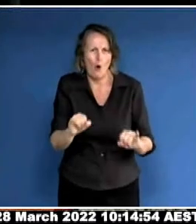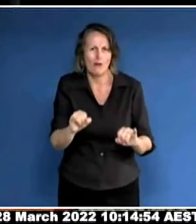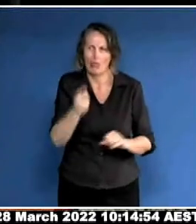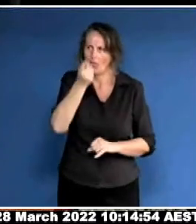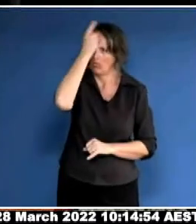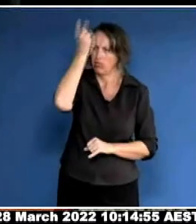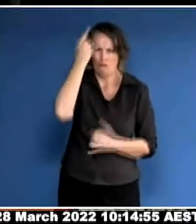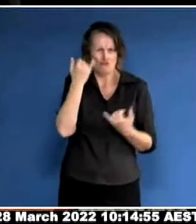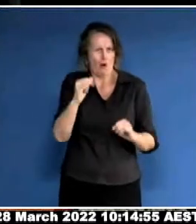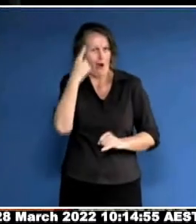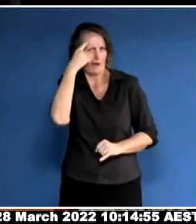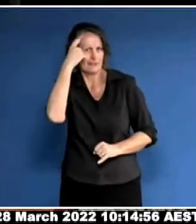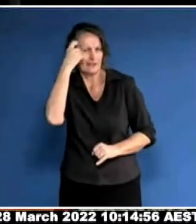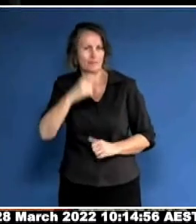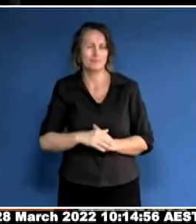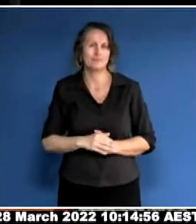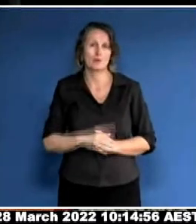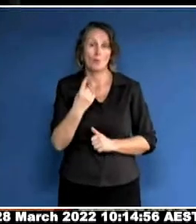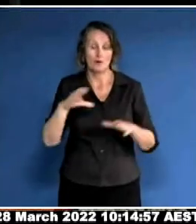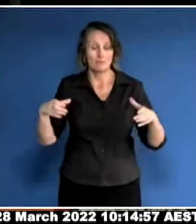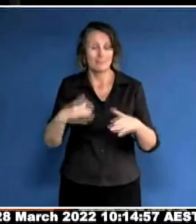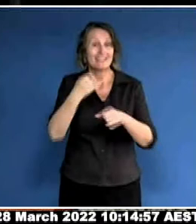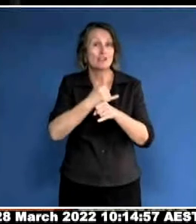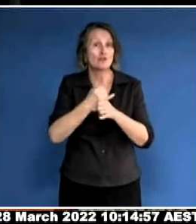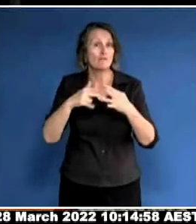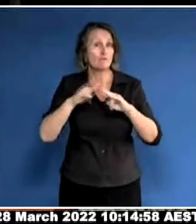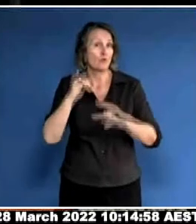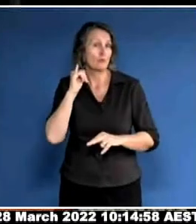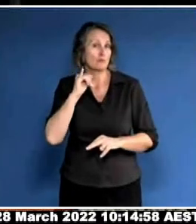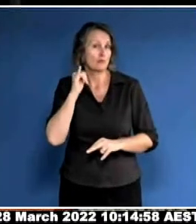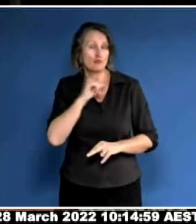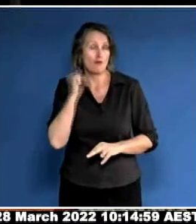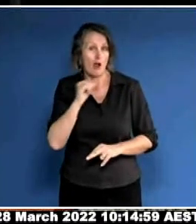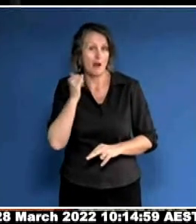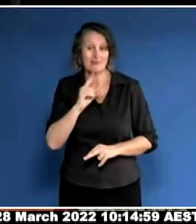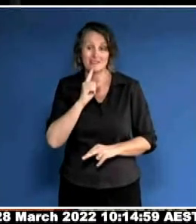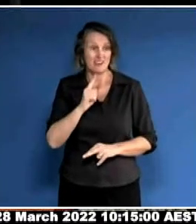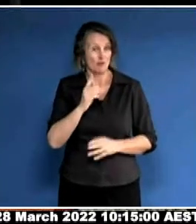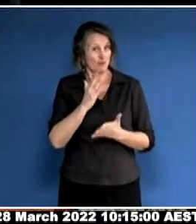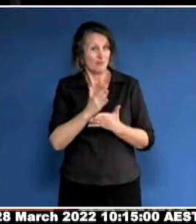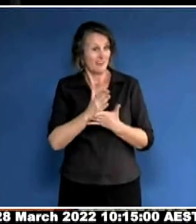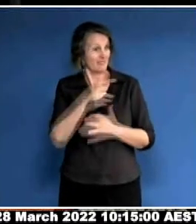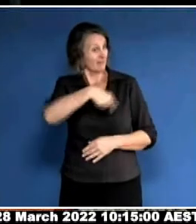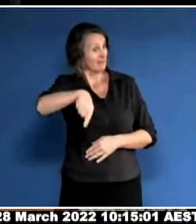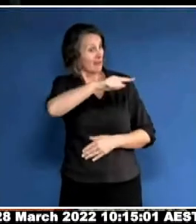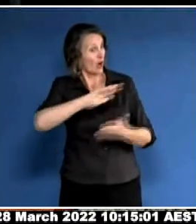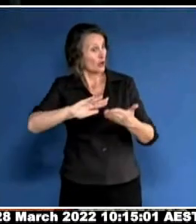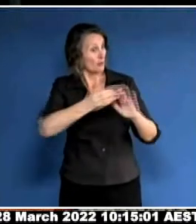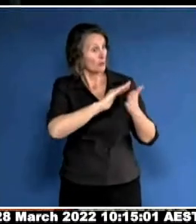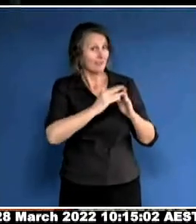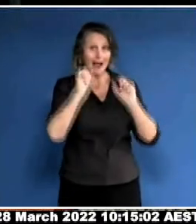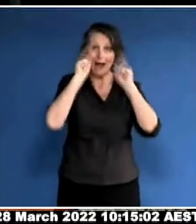Criminology says that there is a lack of understanding about the nature and dynamics of sexual violence.